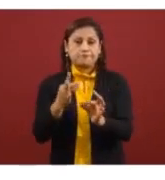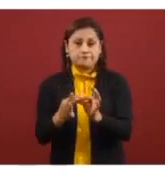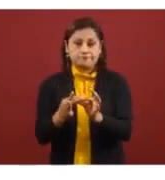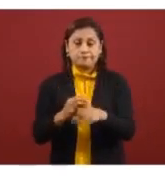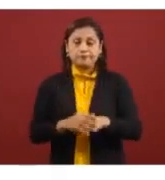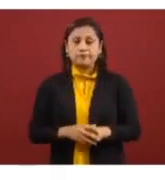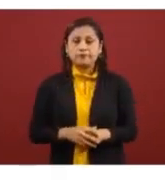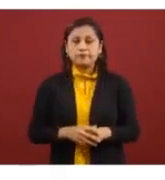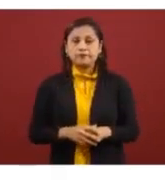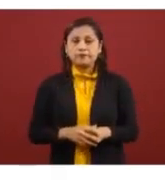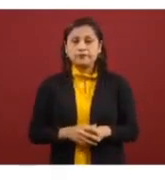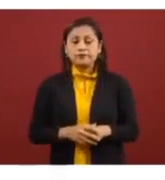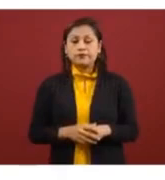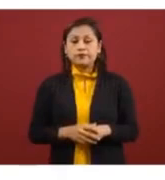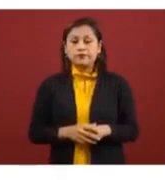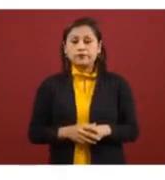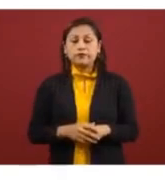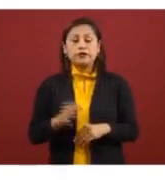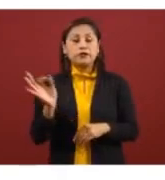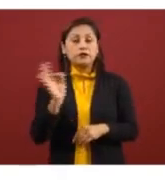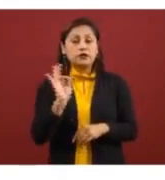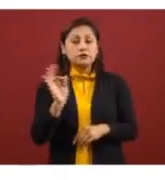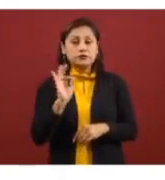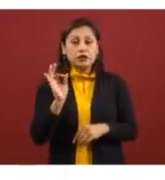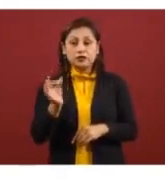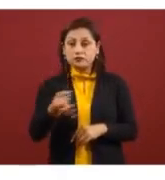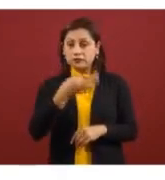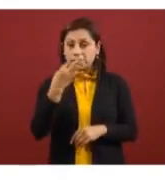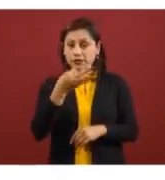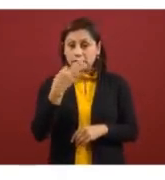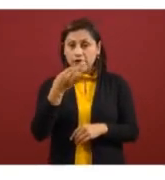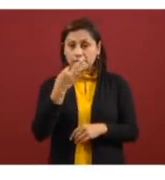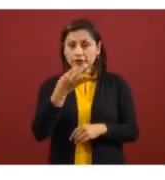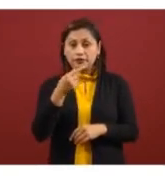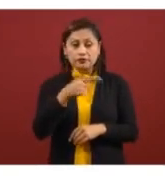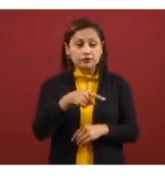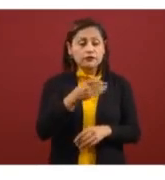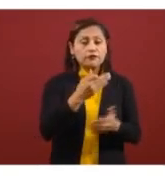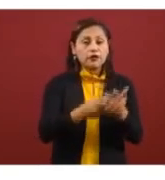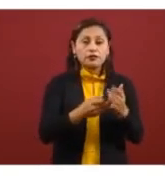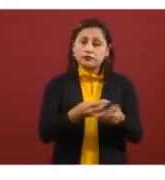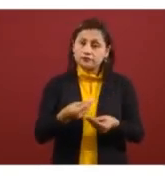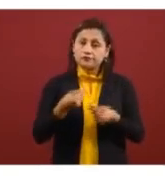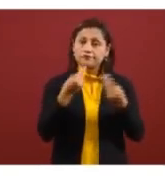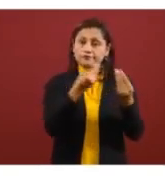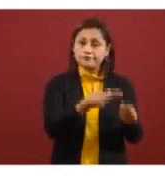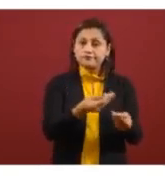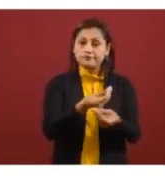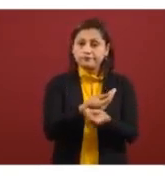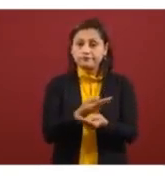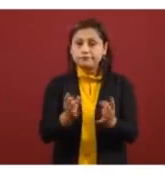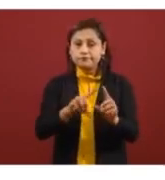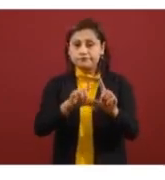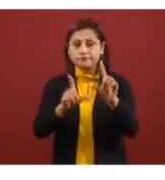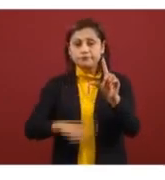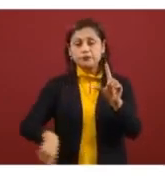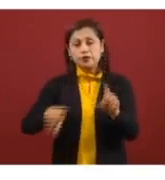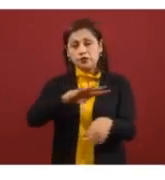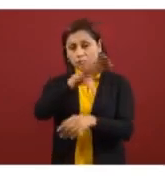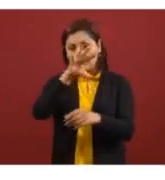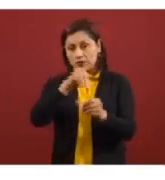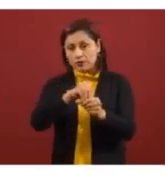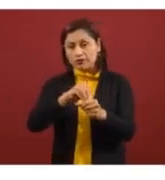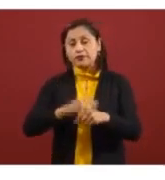adequate, that there won't be a shortage of medications in any of the places